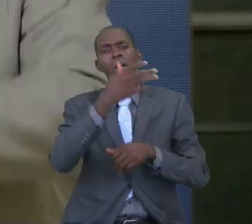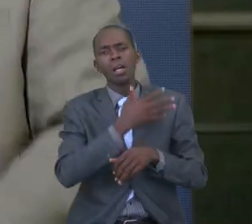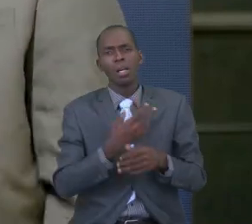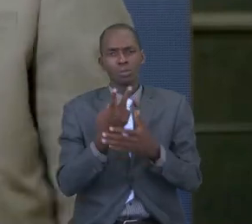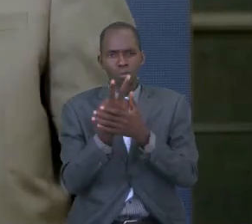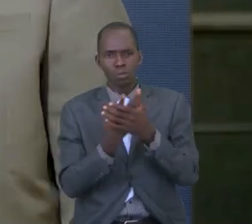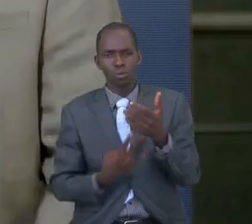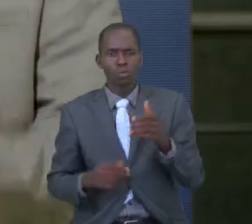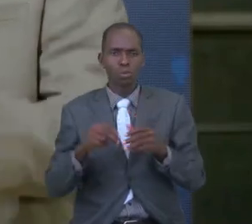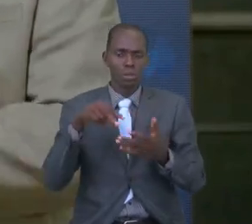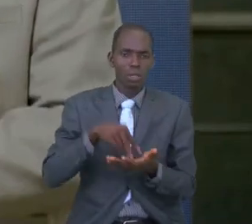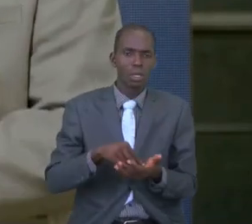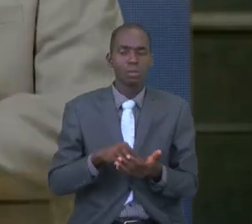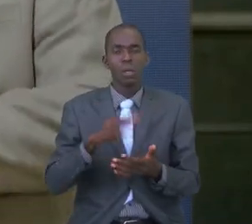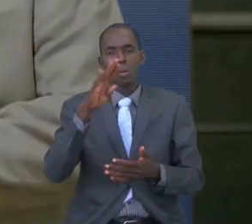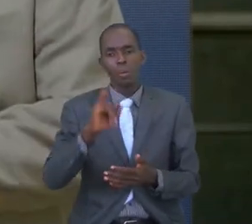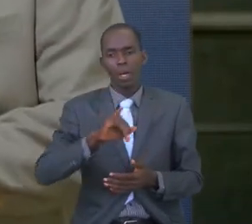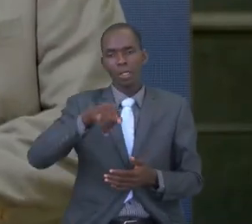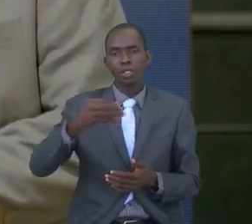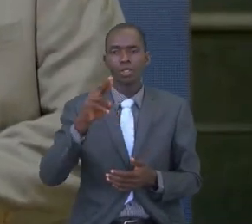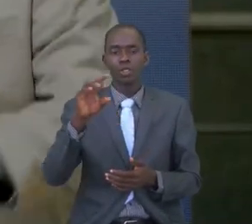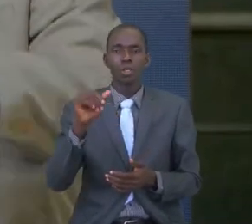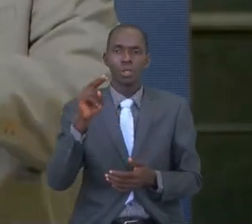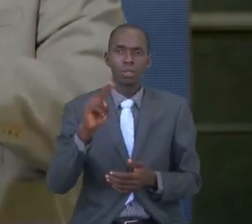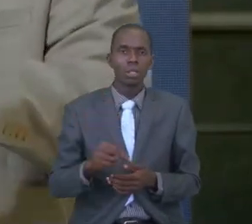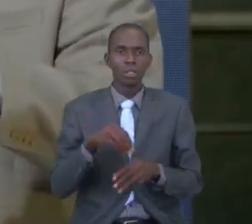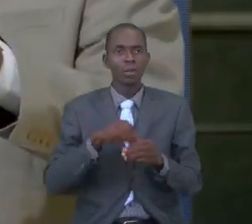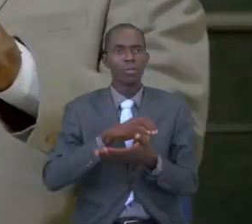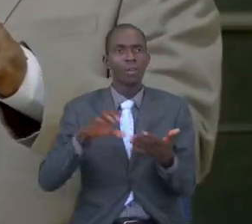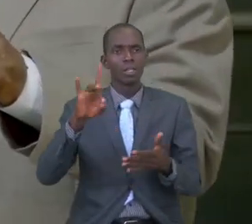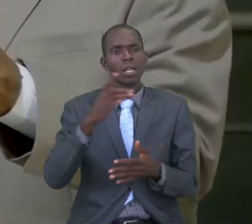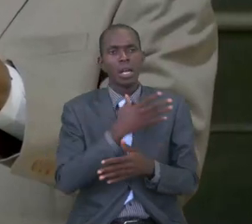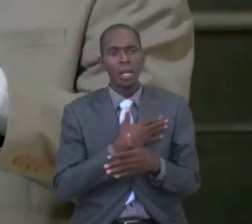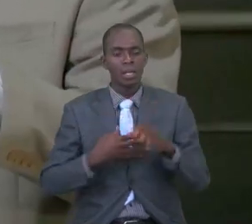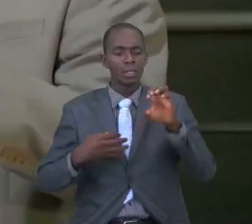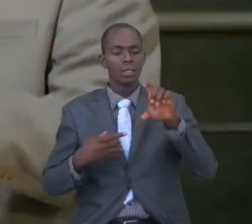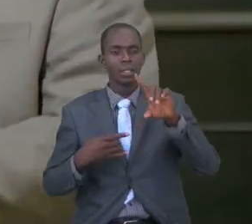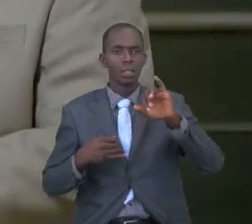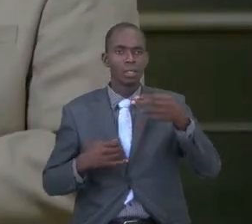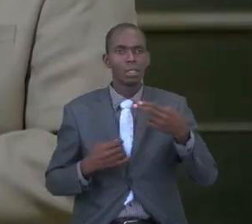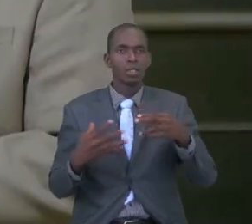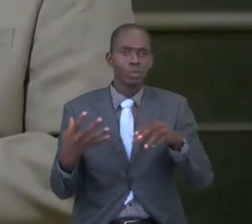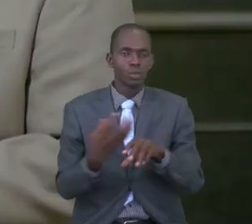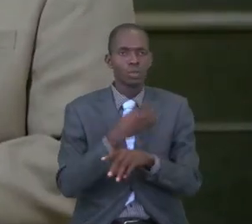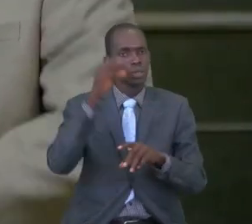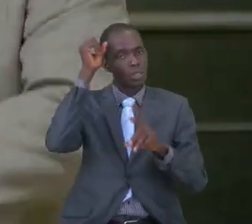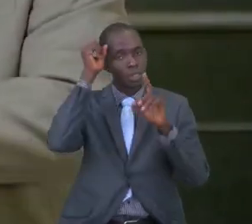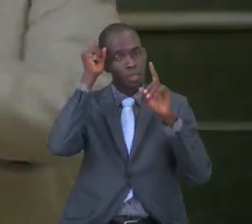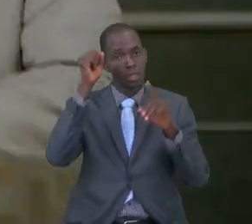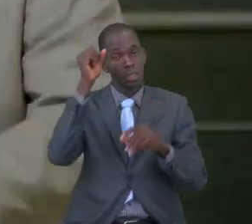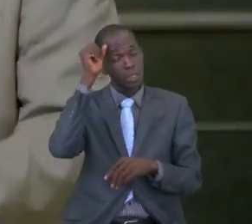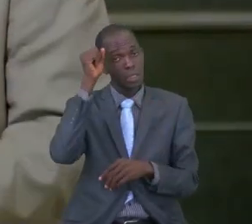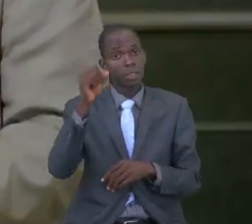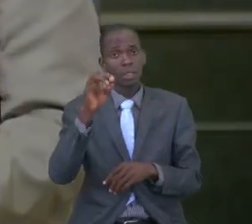And they too stood by Jordan. Then in verse 8 we're told, and Elijah took his mantle and